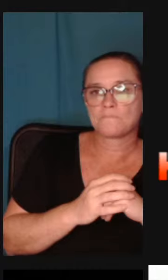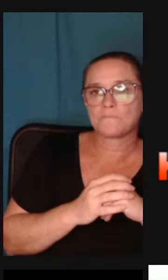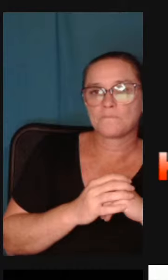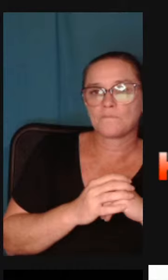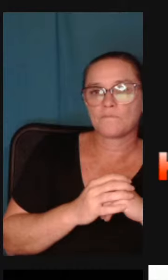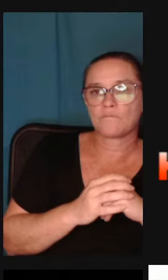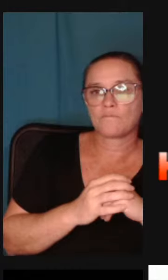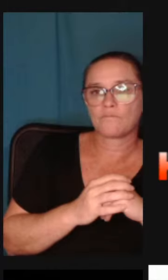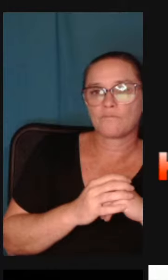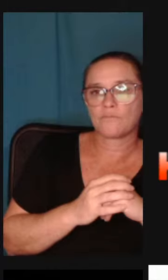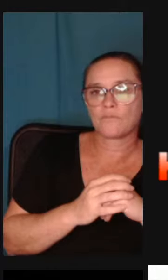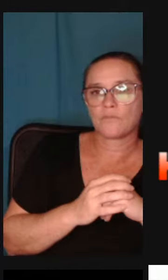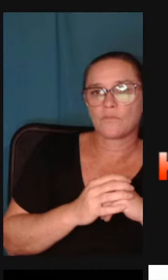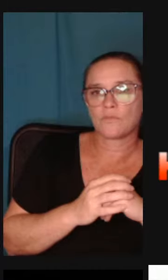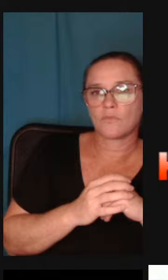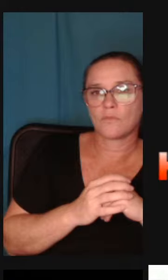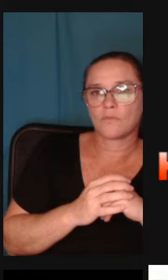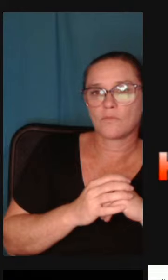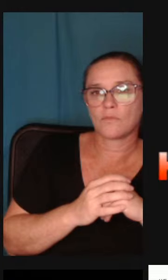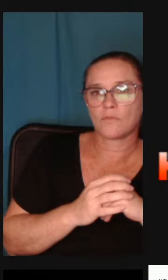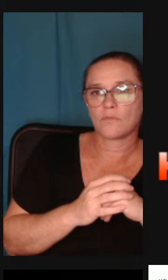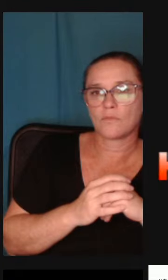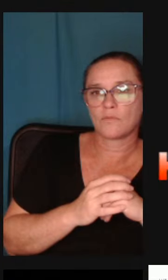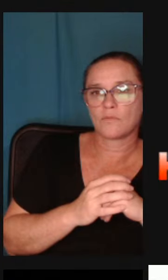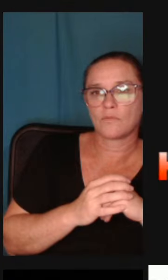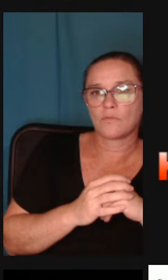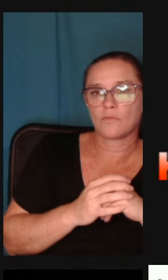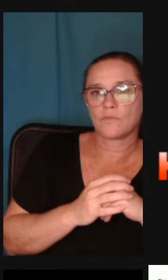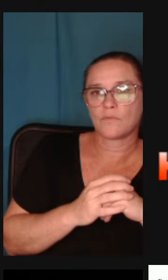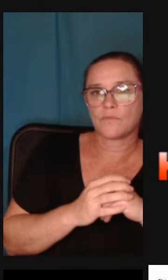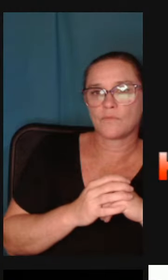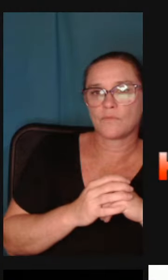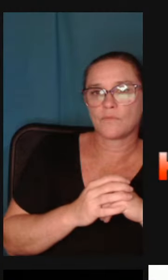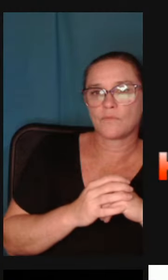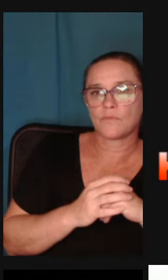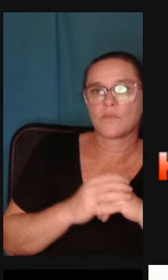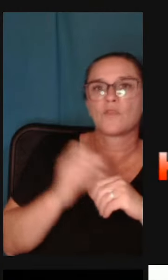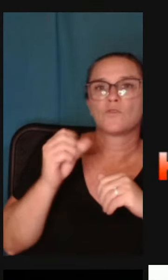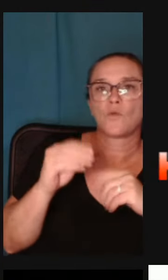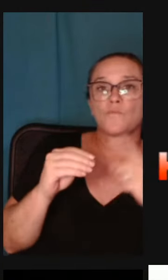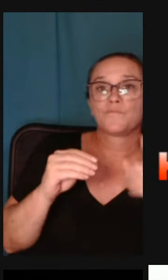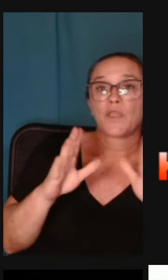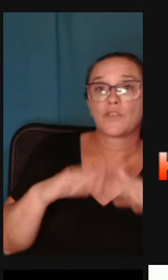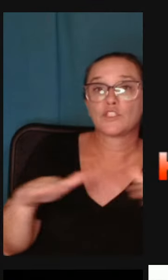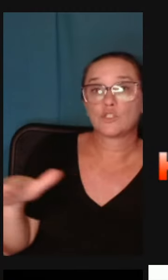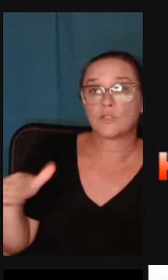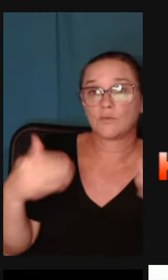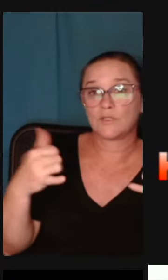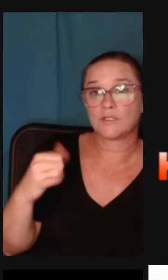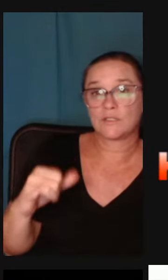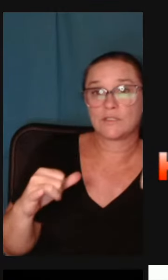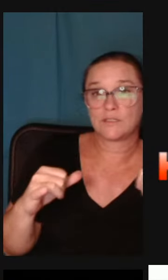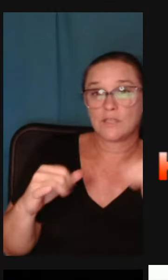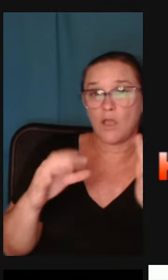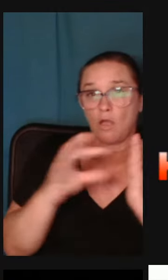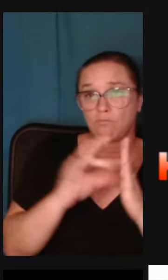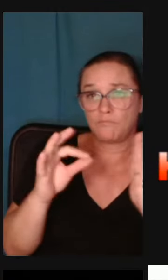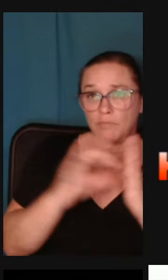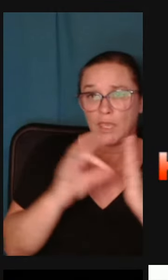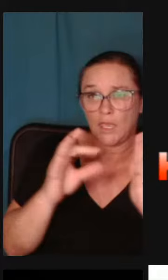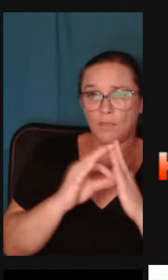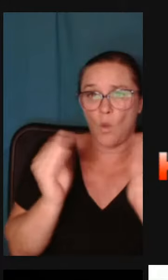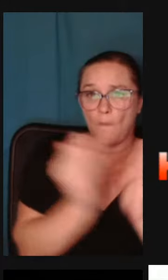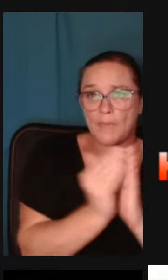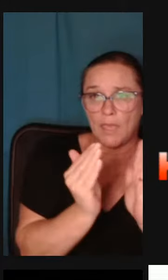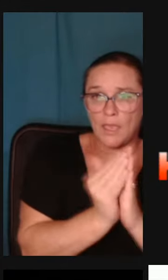let's pick it up right here. The keiki Still awake, picking opihi, looked to